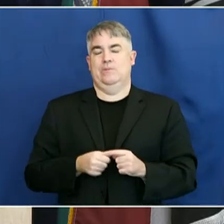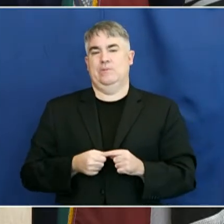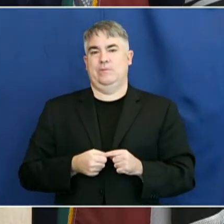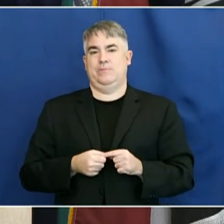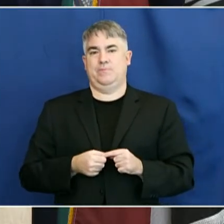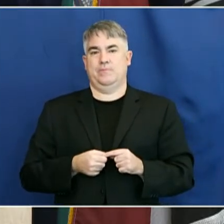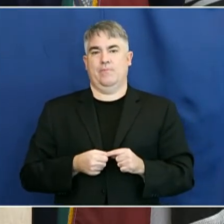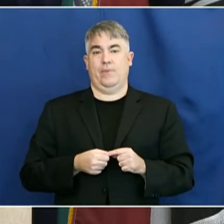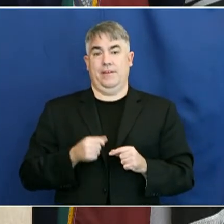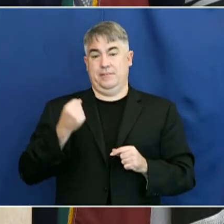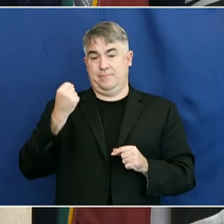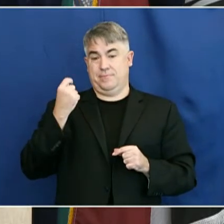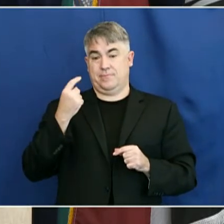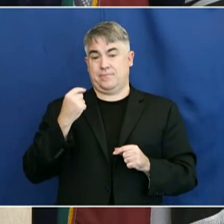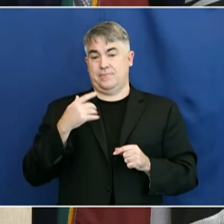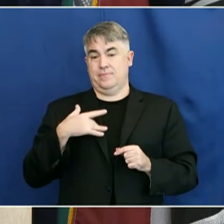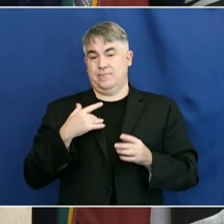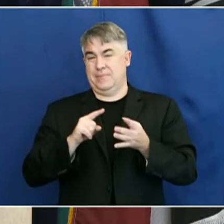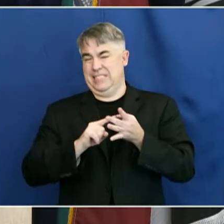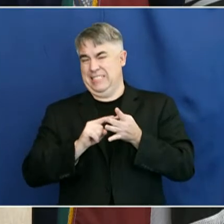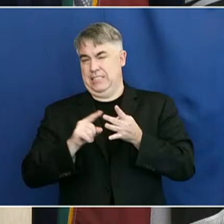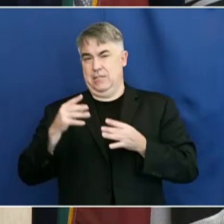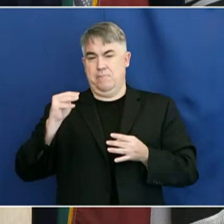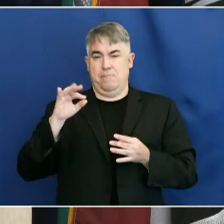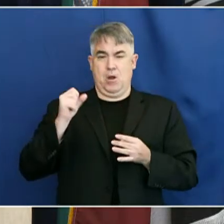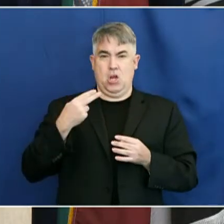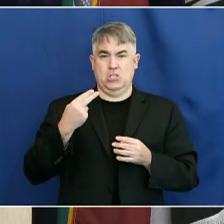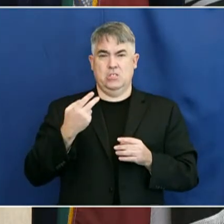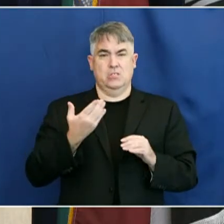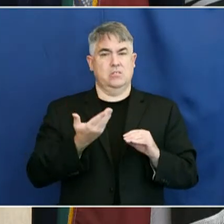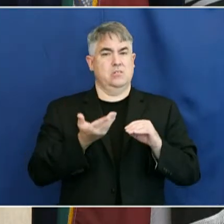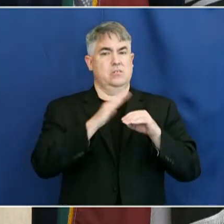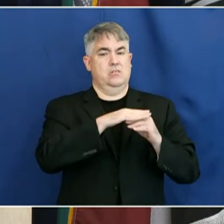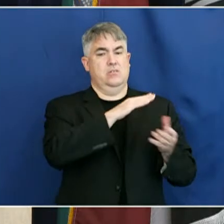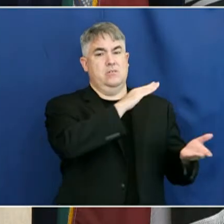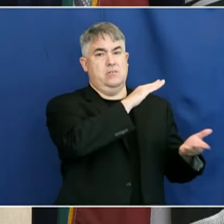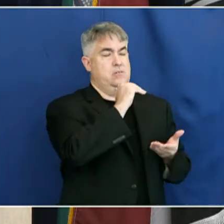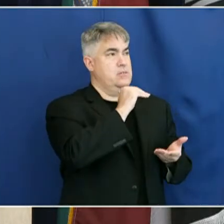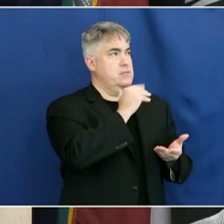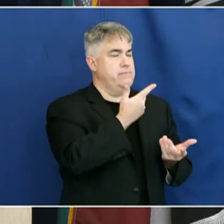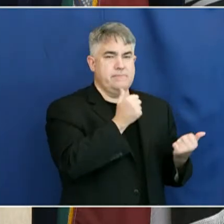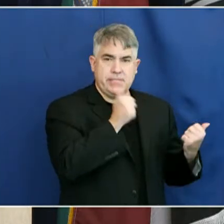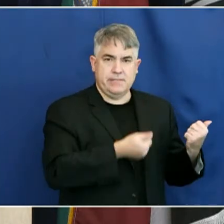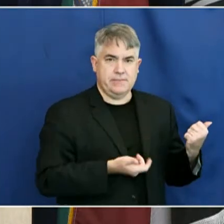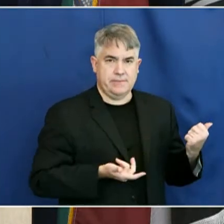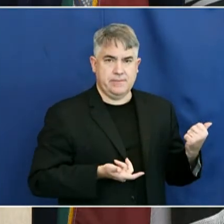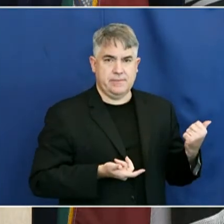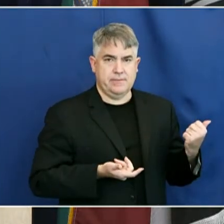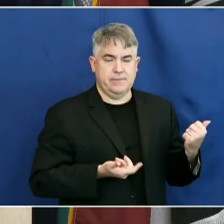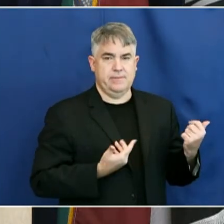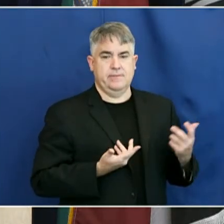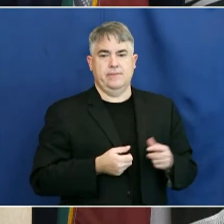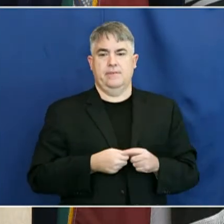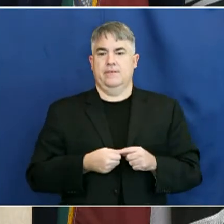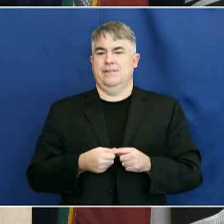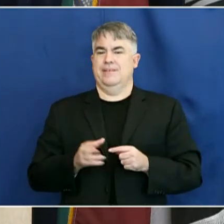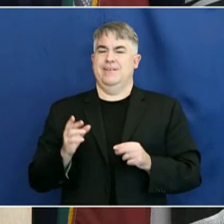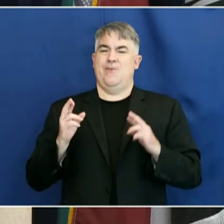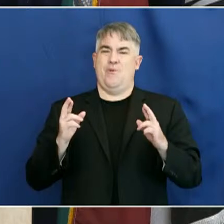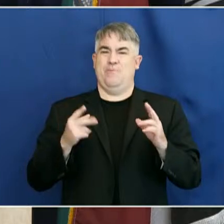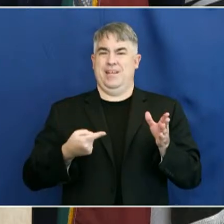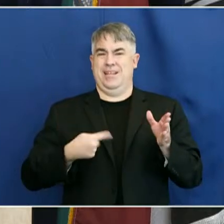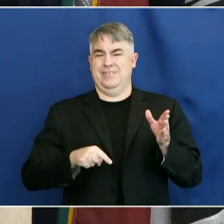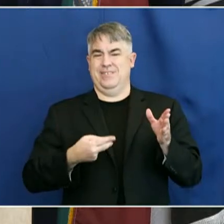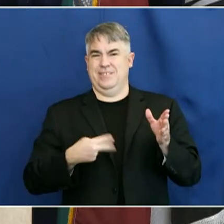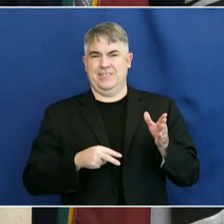March would be when we would see increased supplies. We're really hoping in the coming week that the numbers of vaccines that arrive into our county increase so we